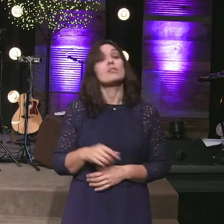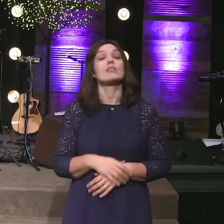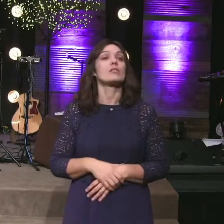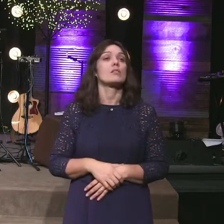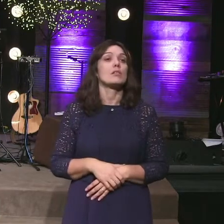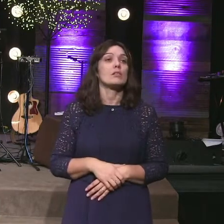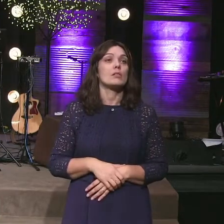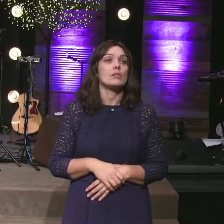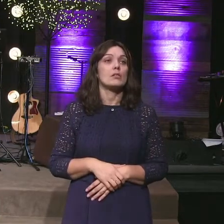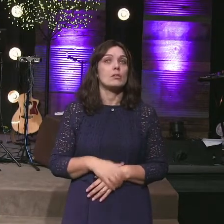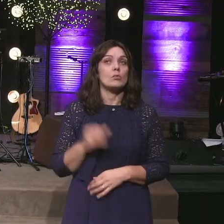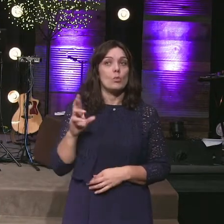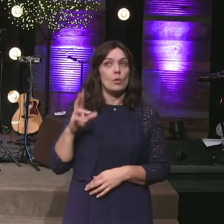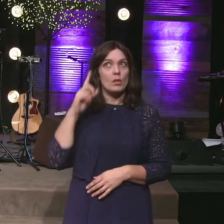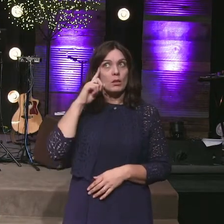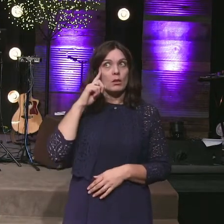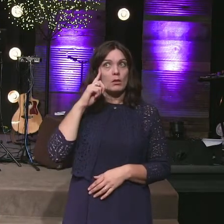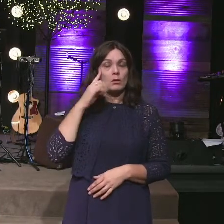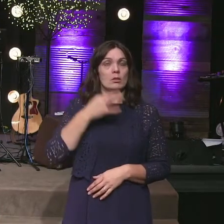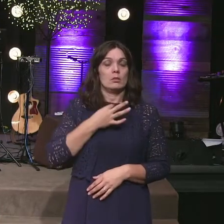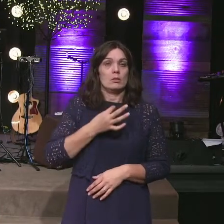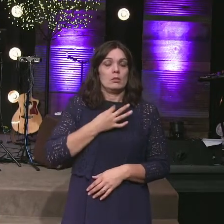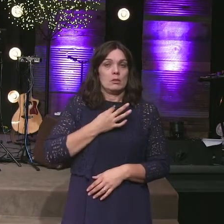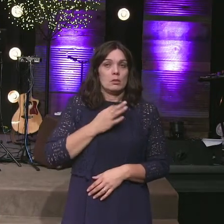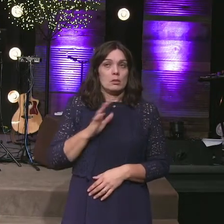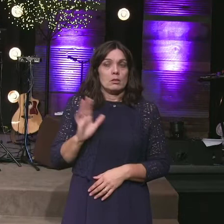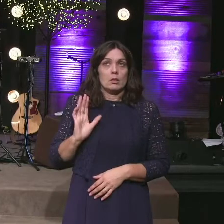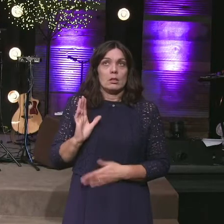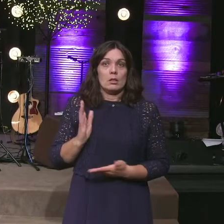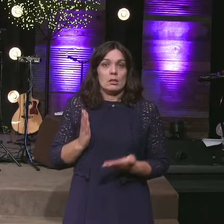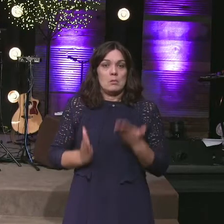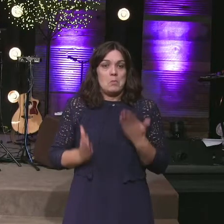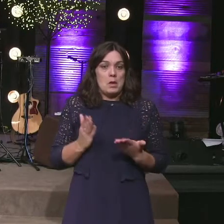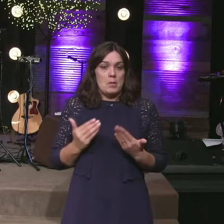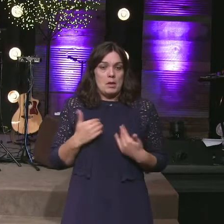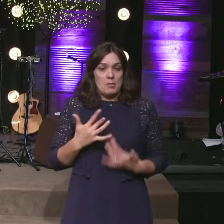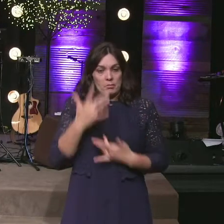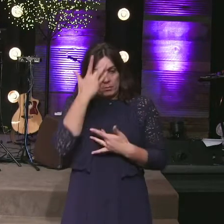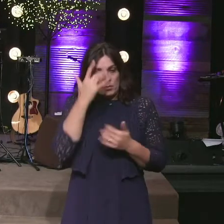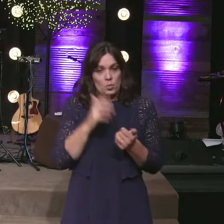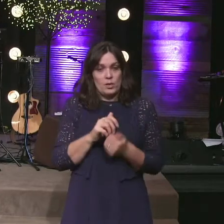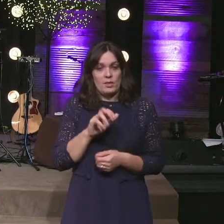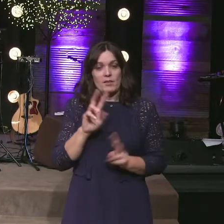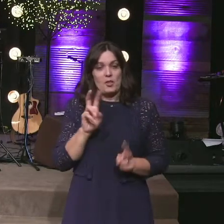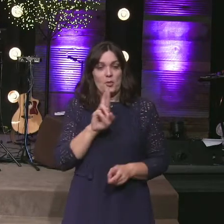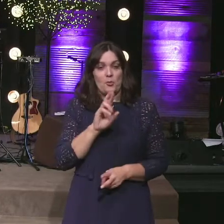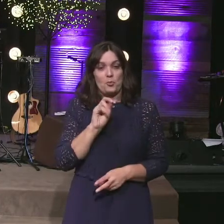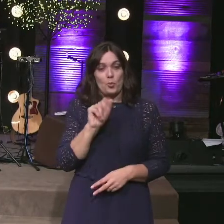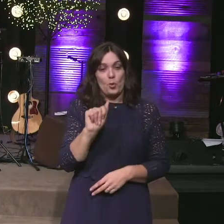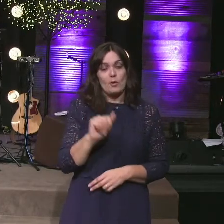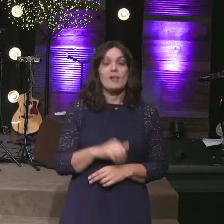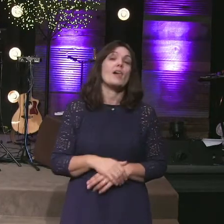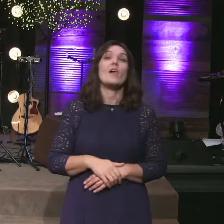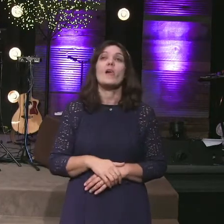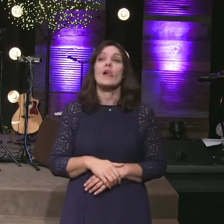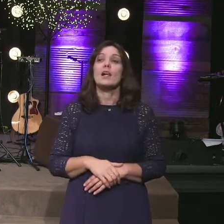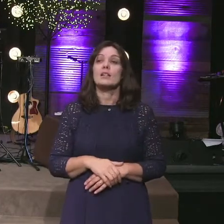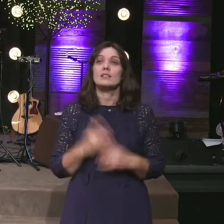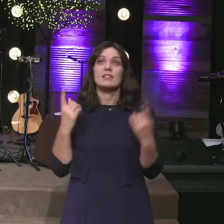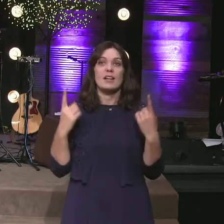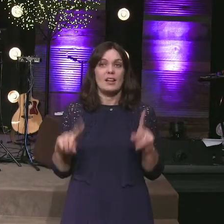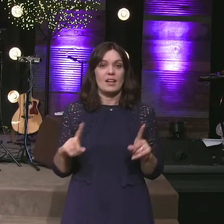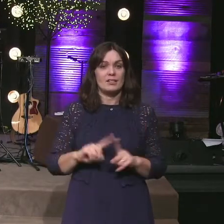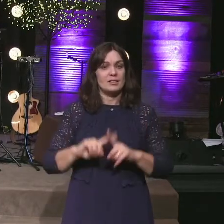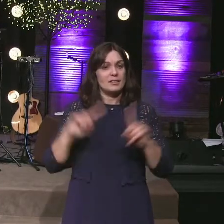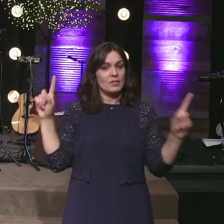Would you be thinking, oh my gosh, maybe I got the Rona? then it's a whole different